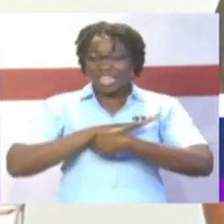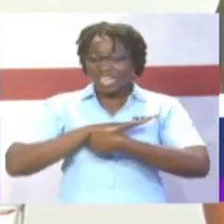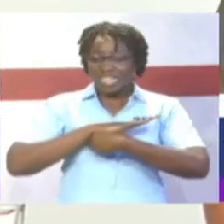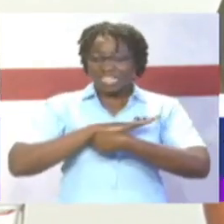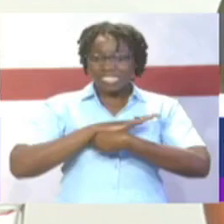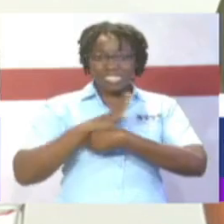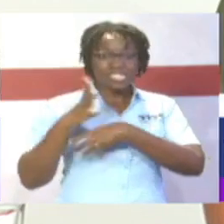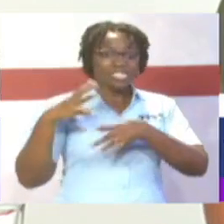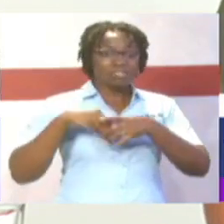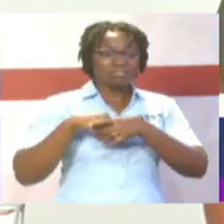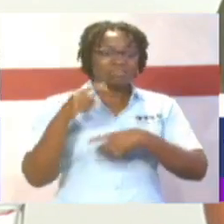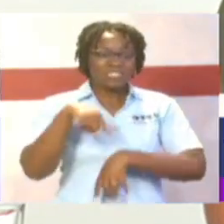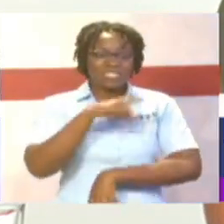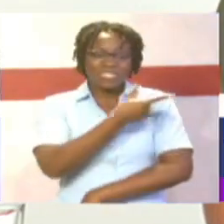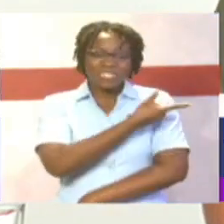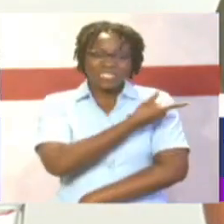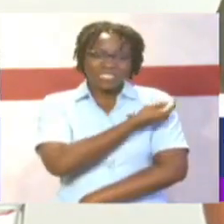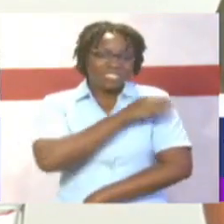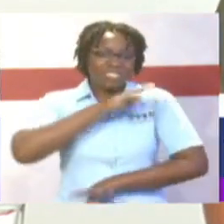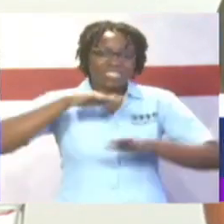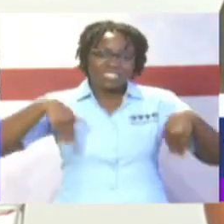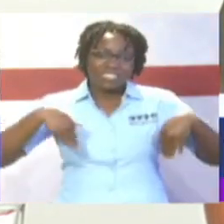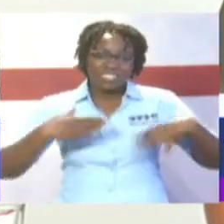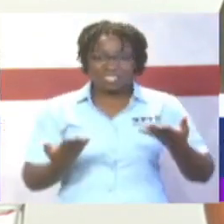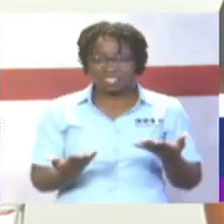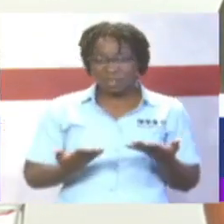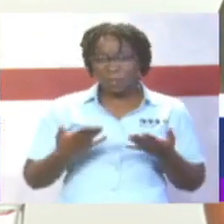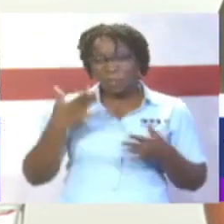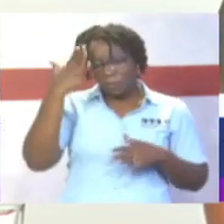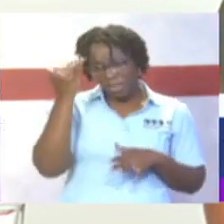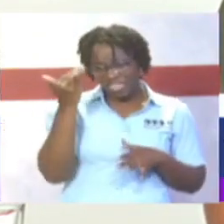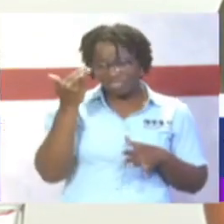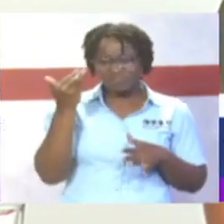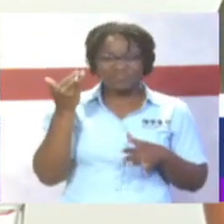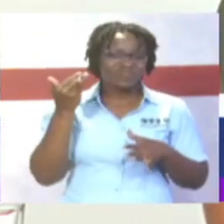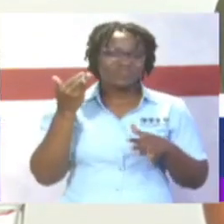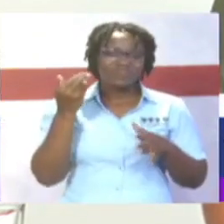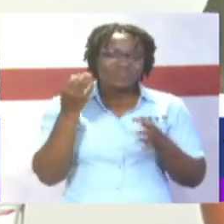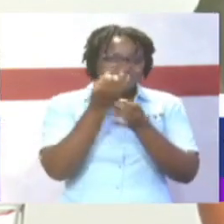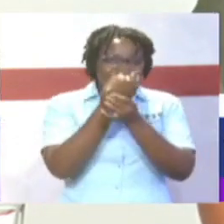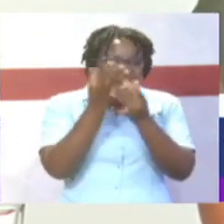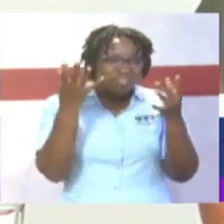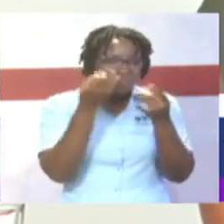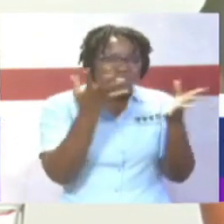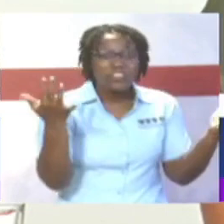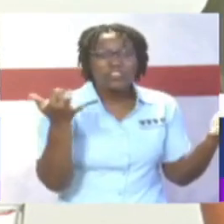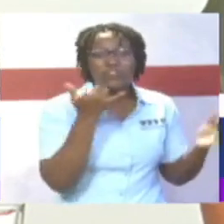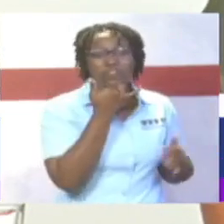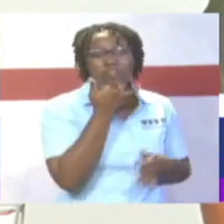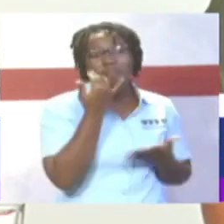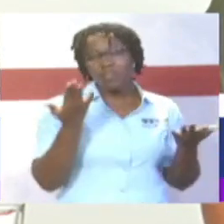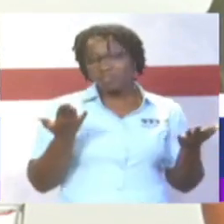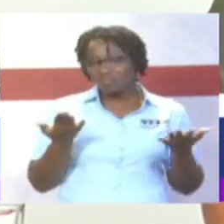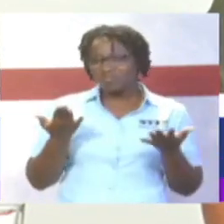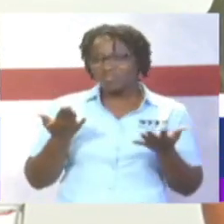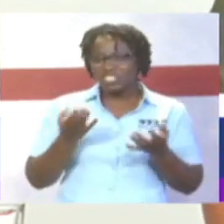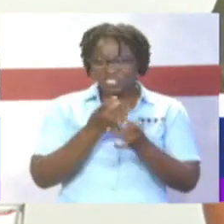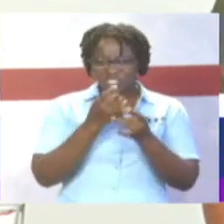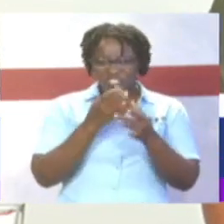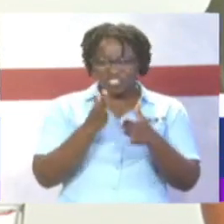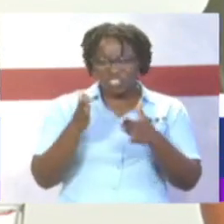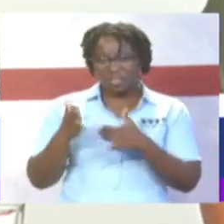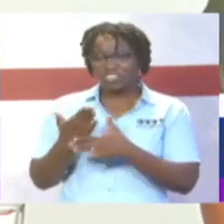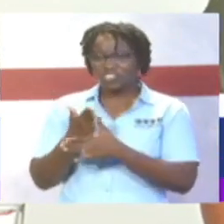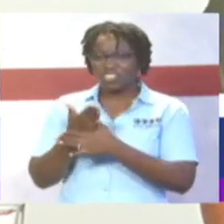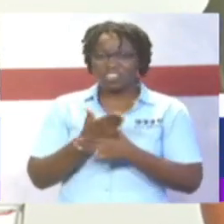this fight now owing to misinformation and division of our population. My last and most important advice to you